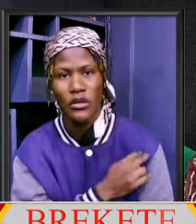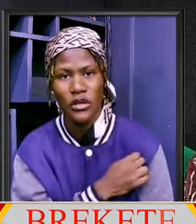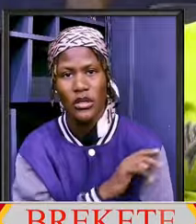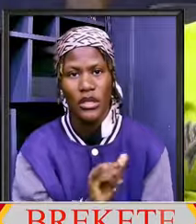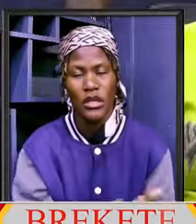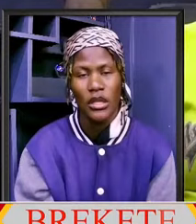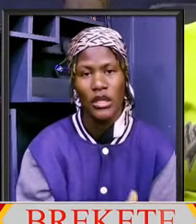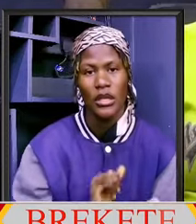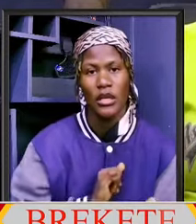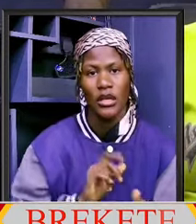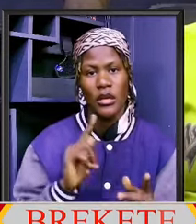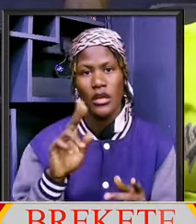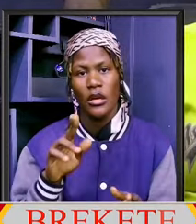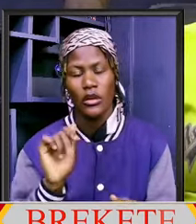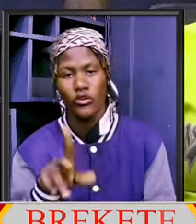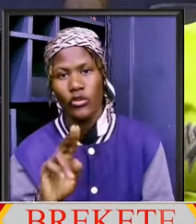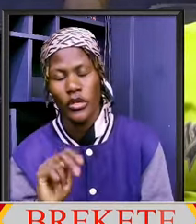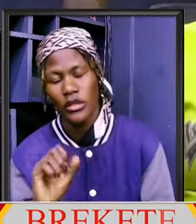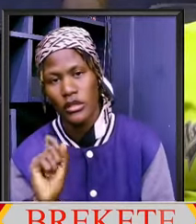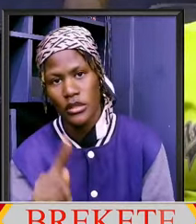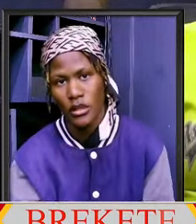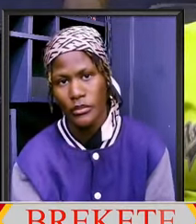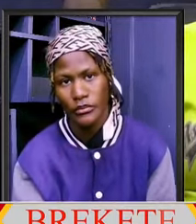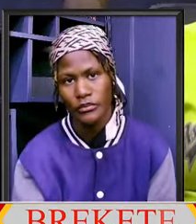Private hospitals, I don't mention Equa.